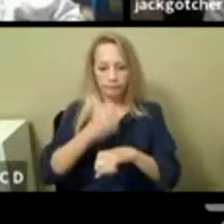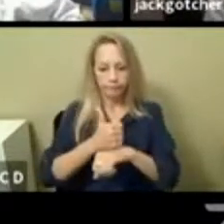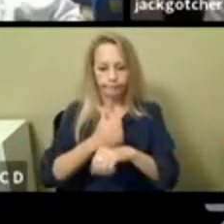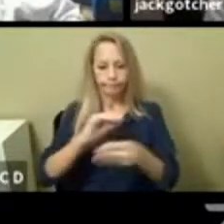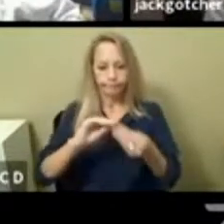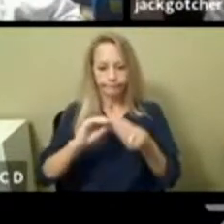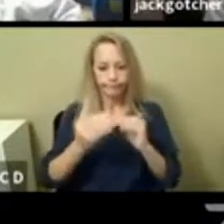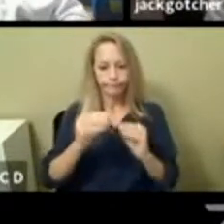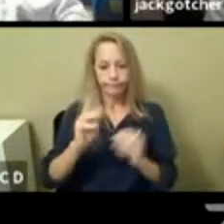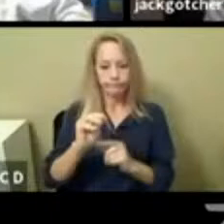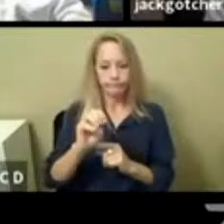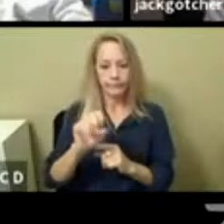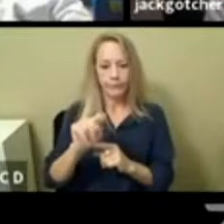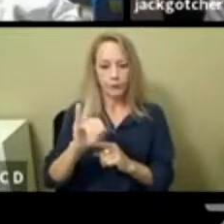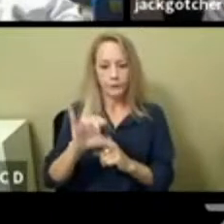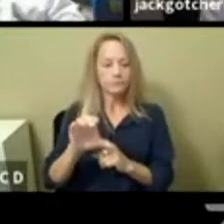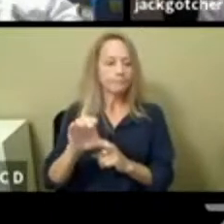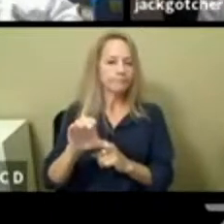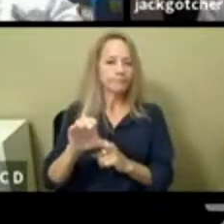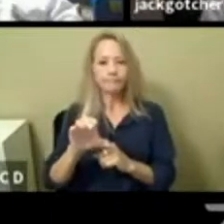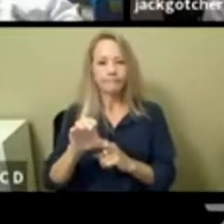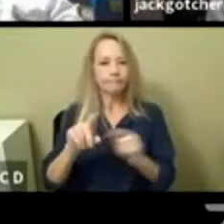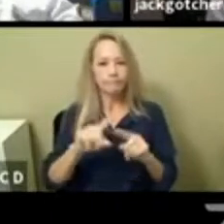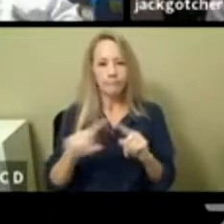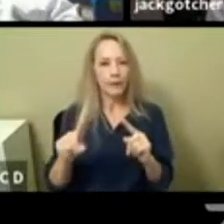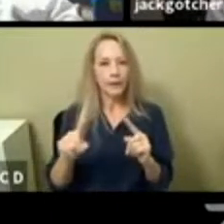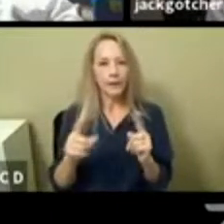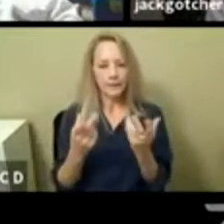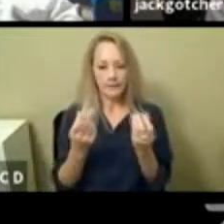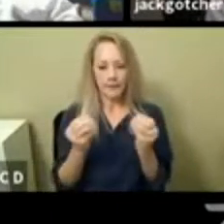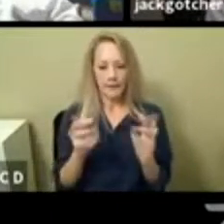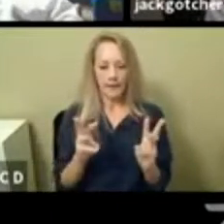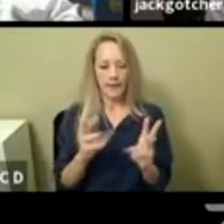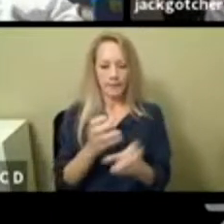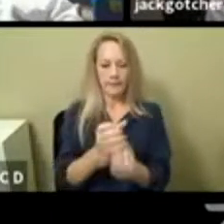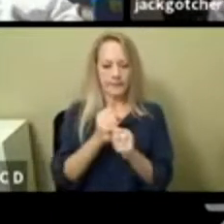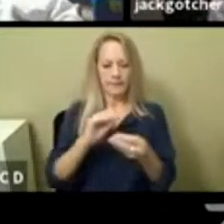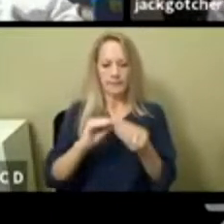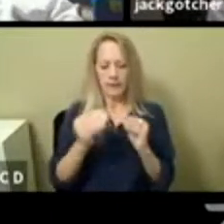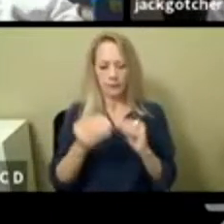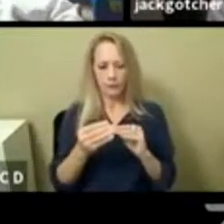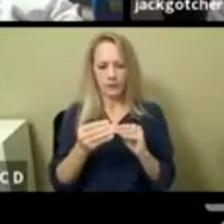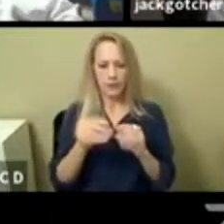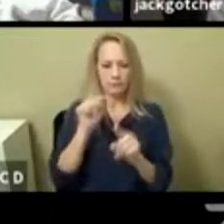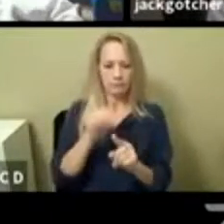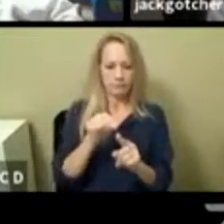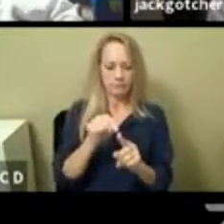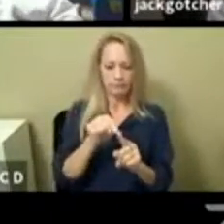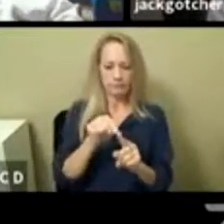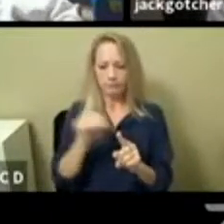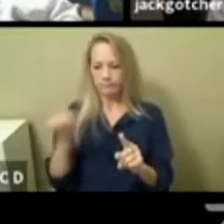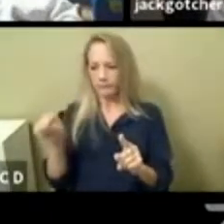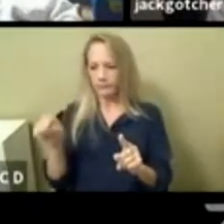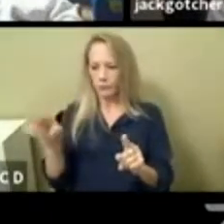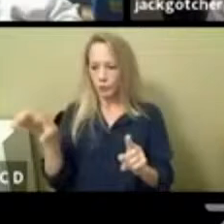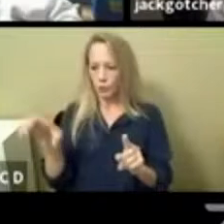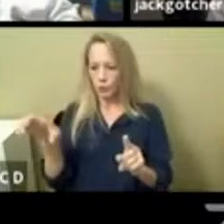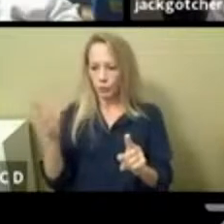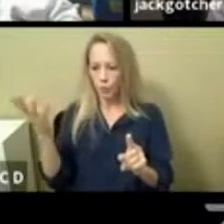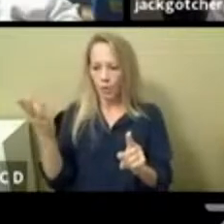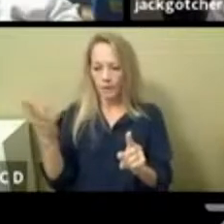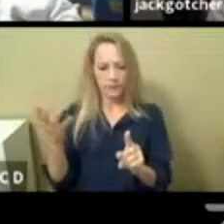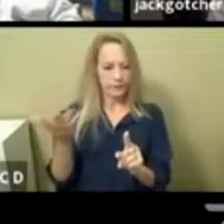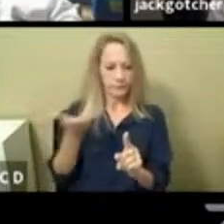can come to metrics that are just, you know, single item metrics that we can just hang our